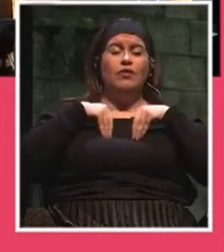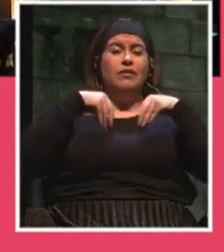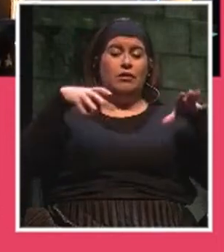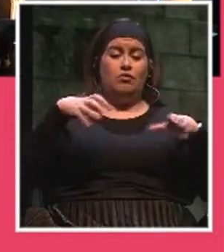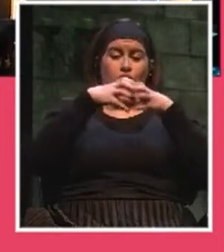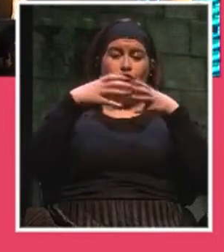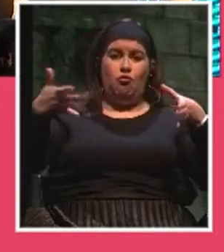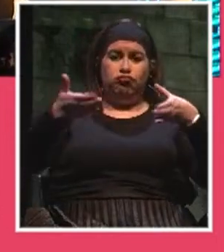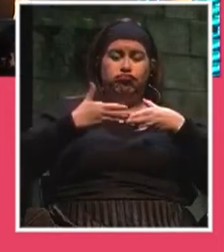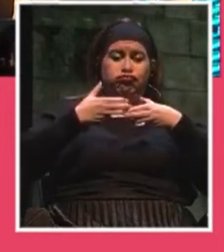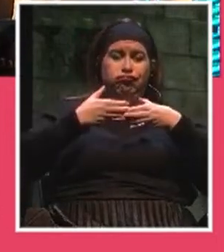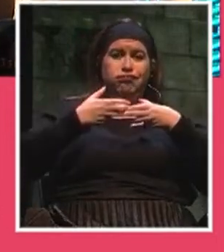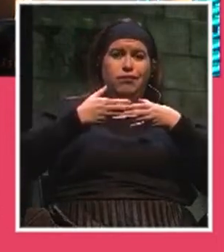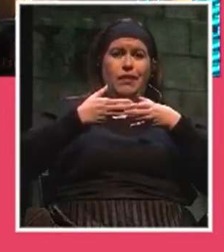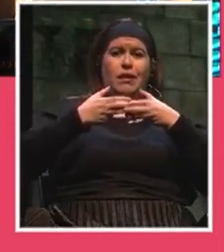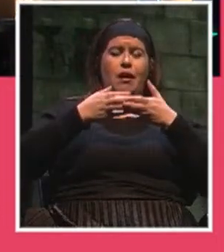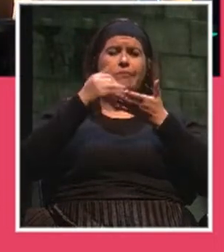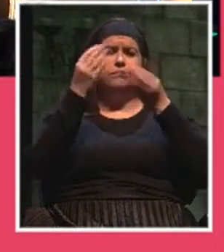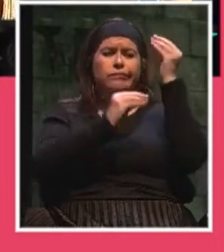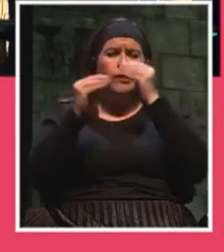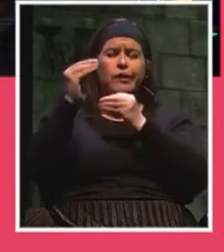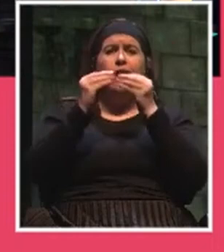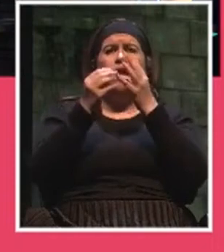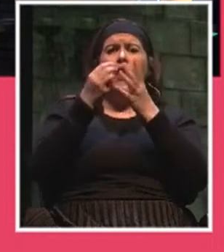web producers and editorial